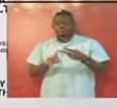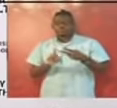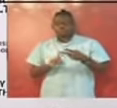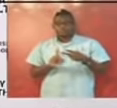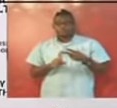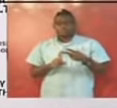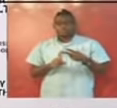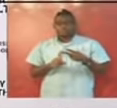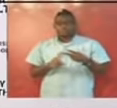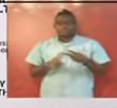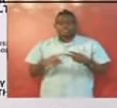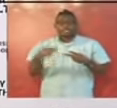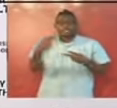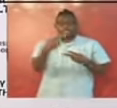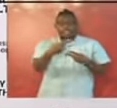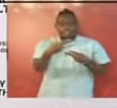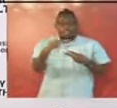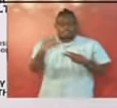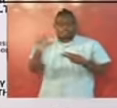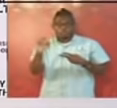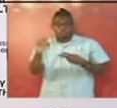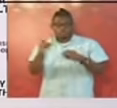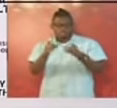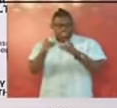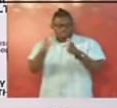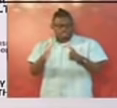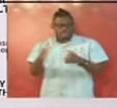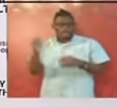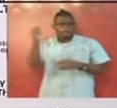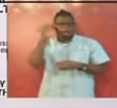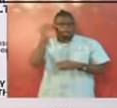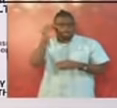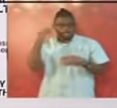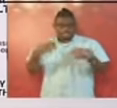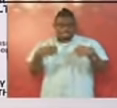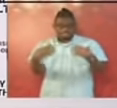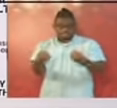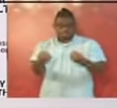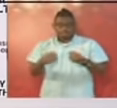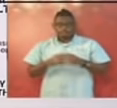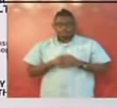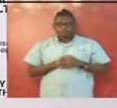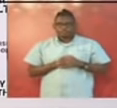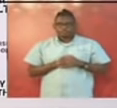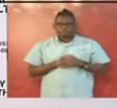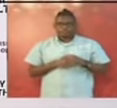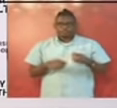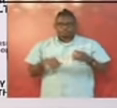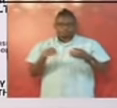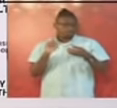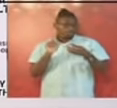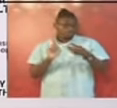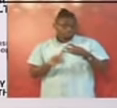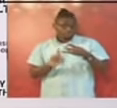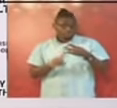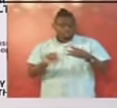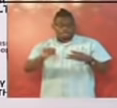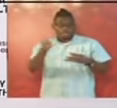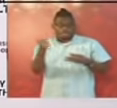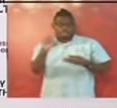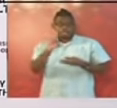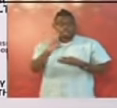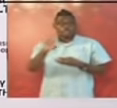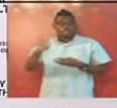Hazel Othello, Director of Mental Health Unit, both of the Ministry of Health, and Dr. Joel Tilak Singh,